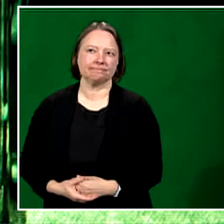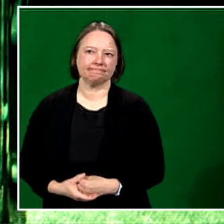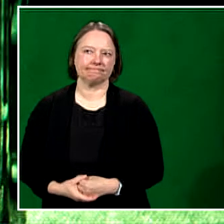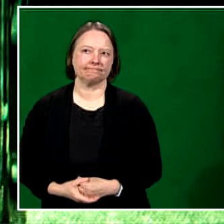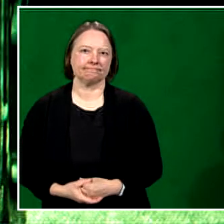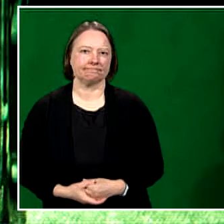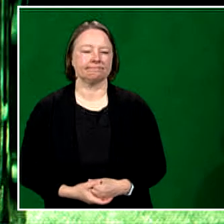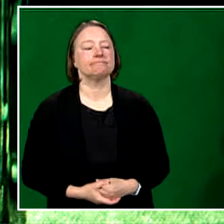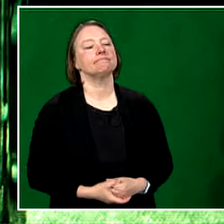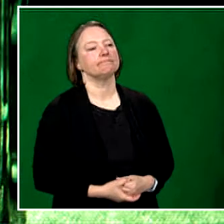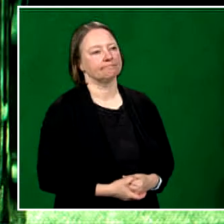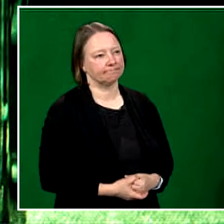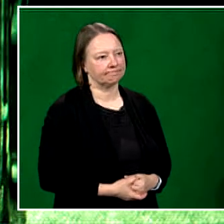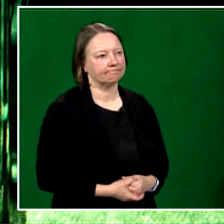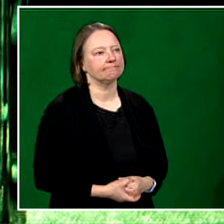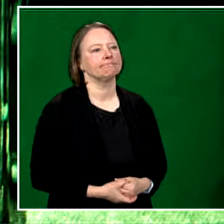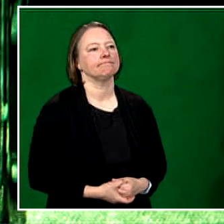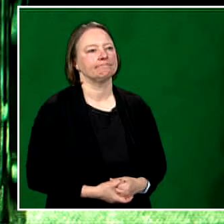Great.